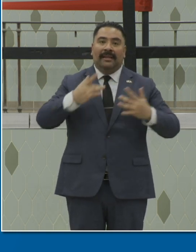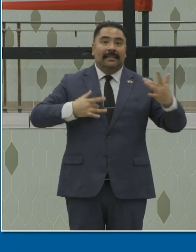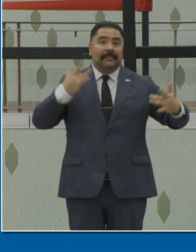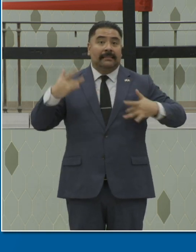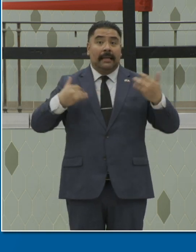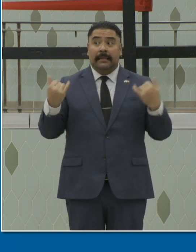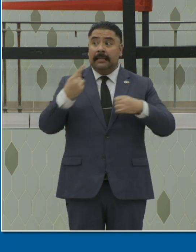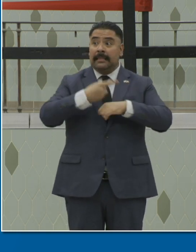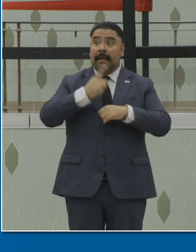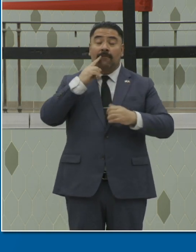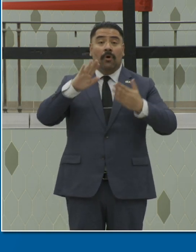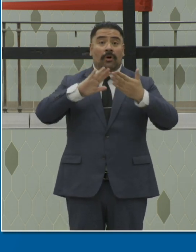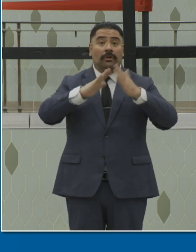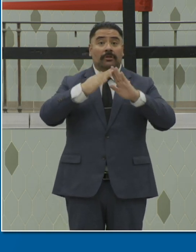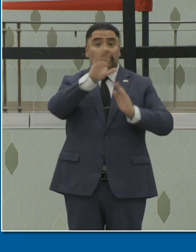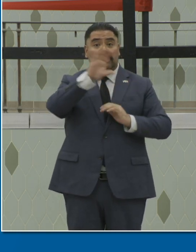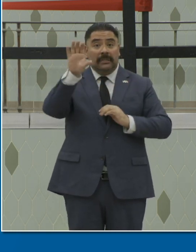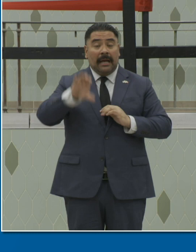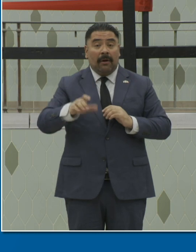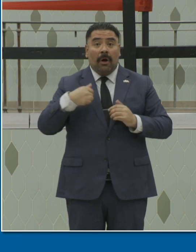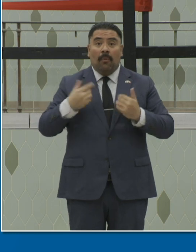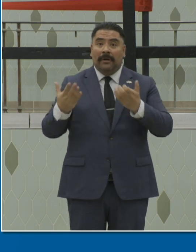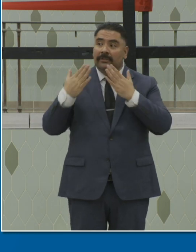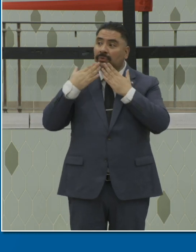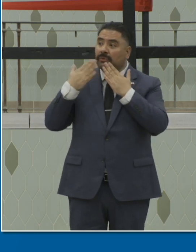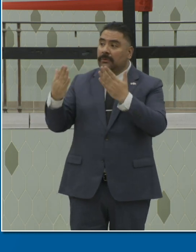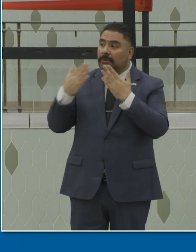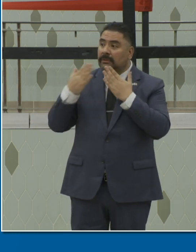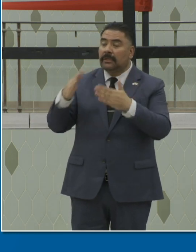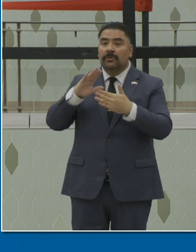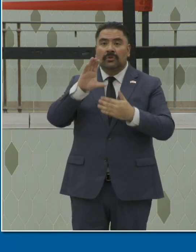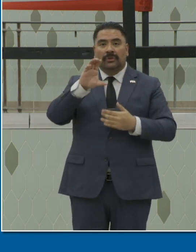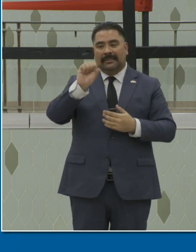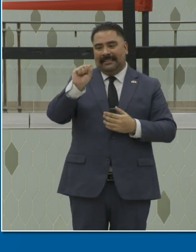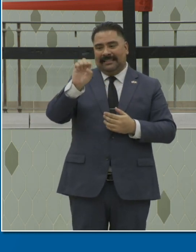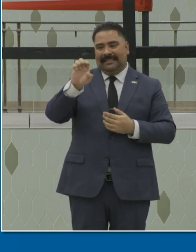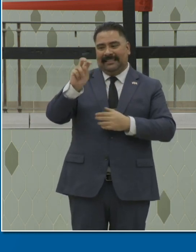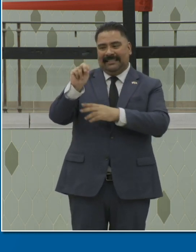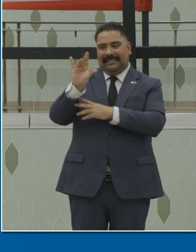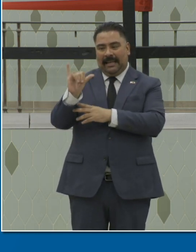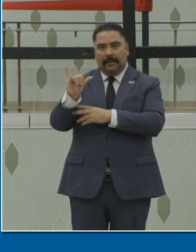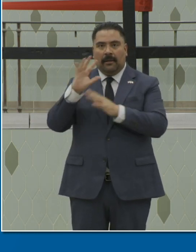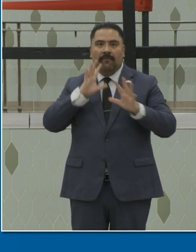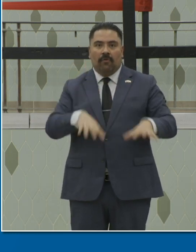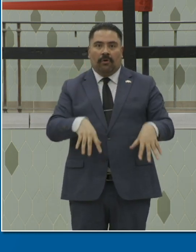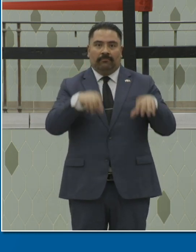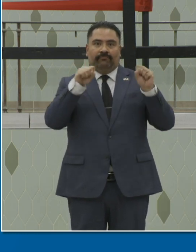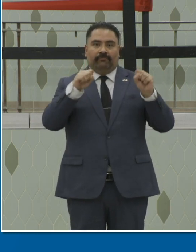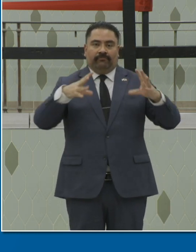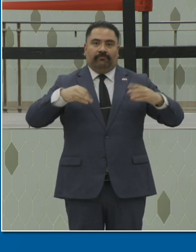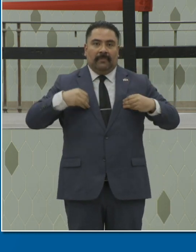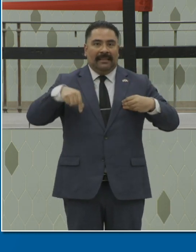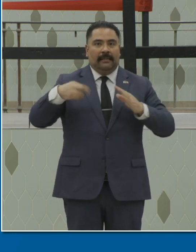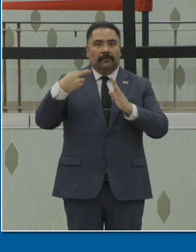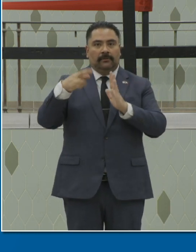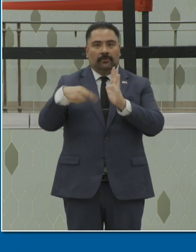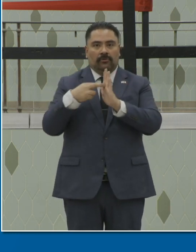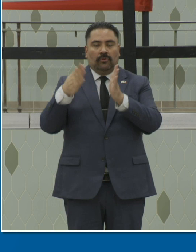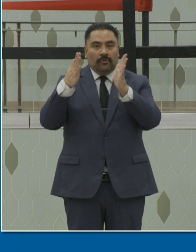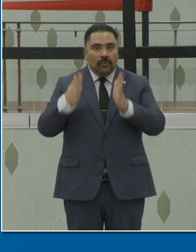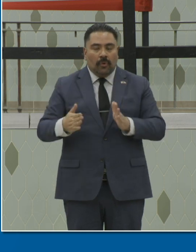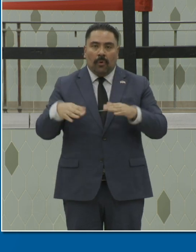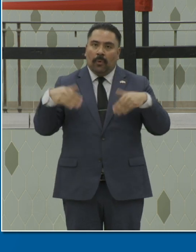city of Chicago, and I want to express my sincere gratitude to Cindy for stepping into this role and taking on such a